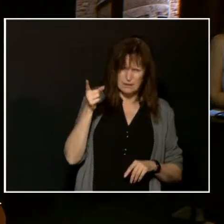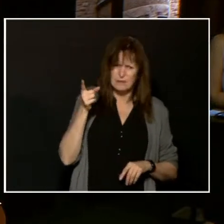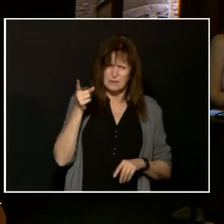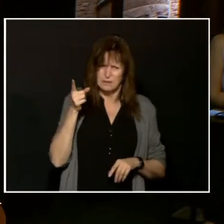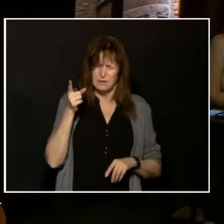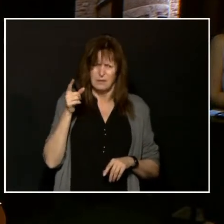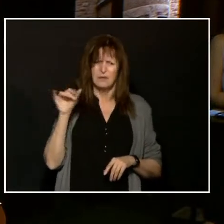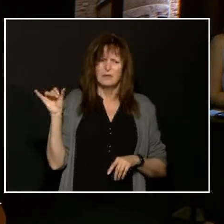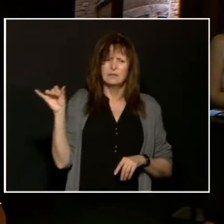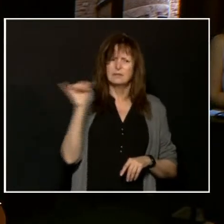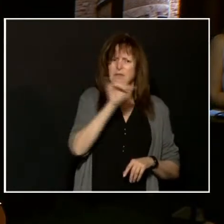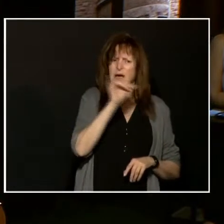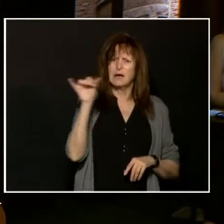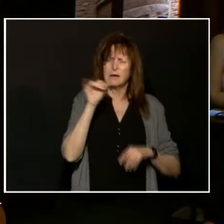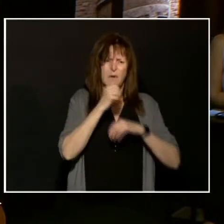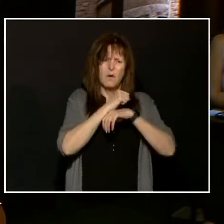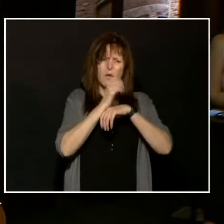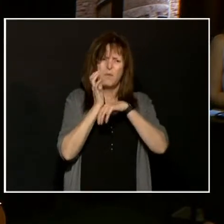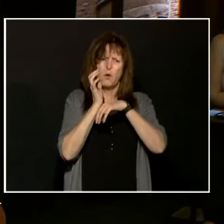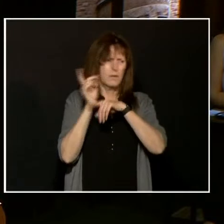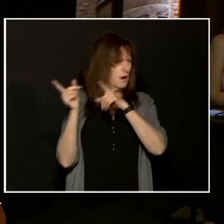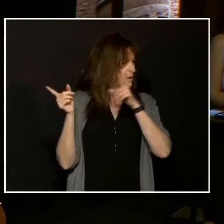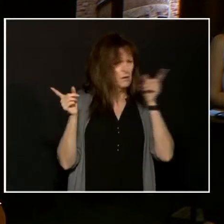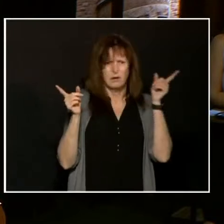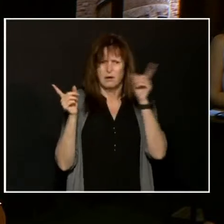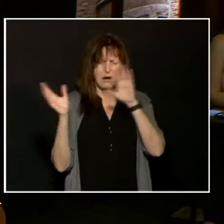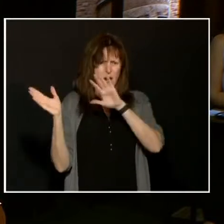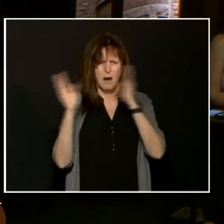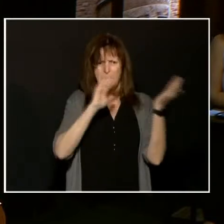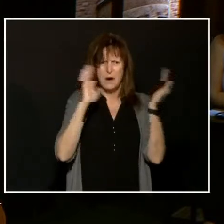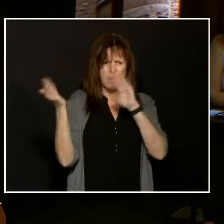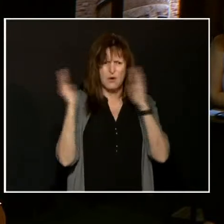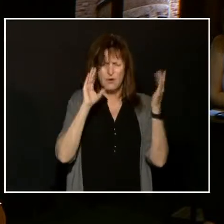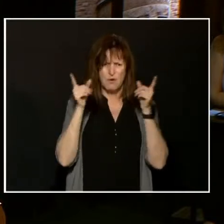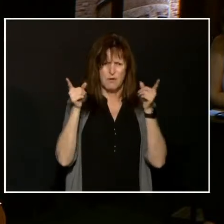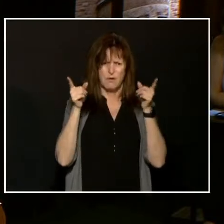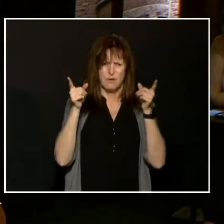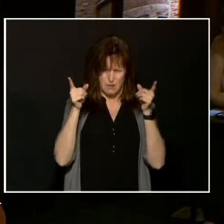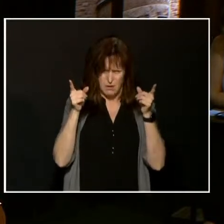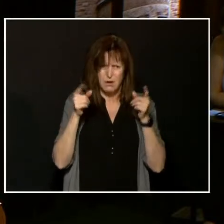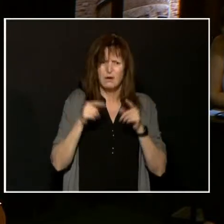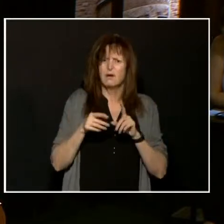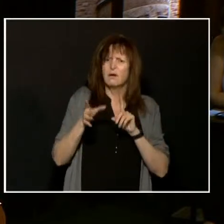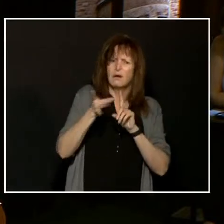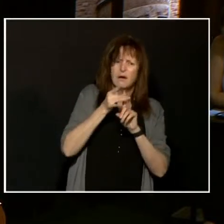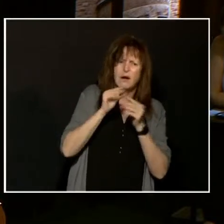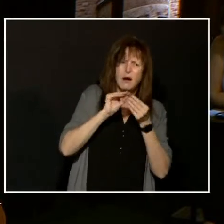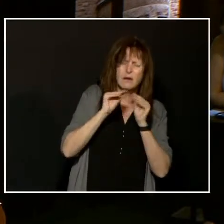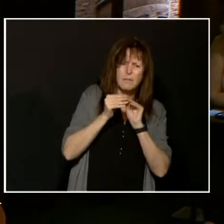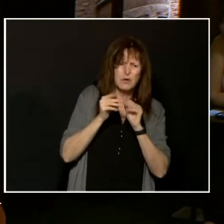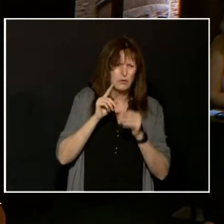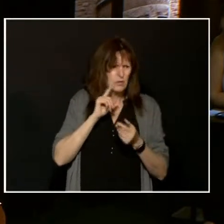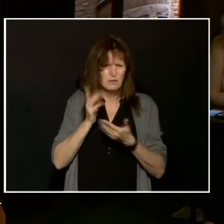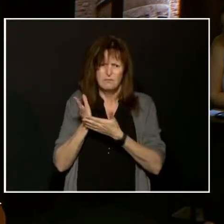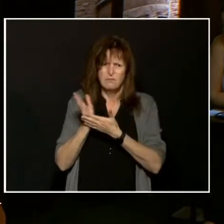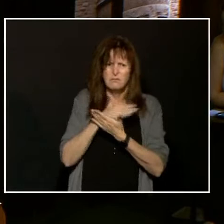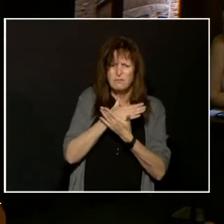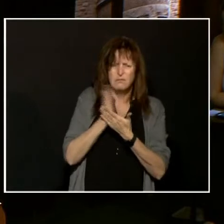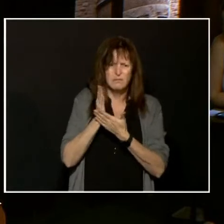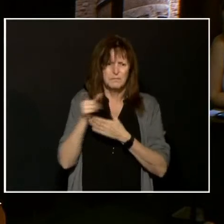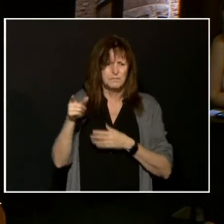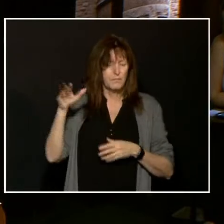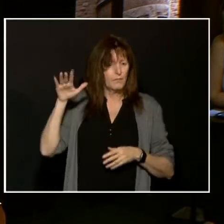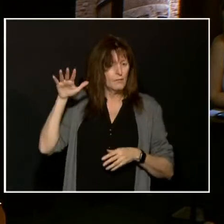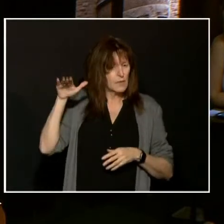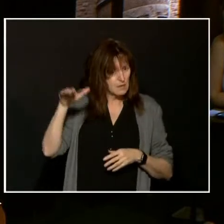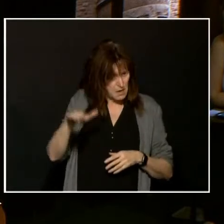is, and yet their cases are in the sort of decreasing sort of range there, according to your modeling. So, is there what can, I guess,